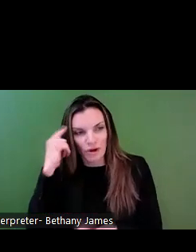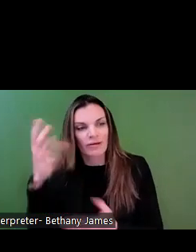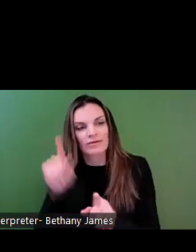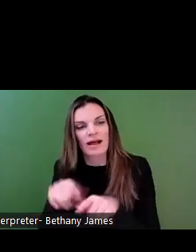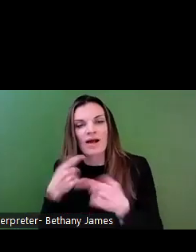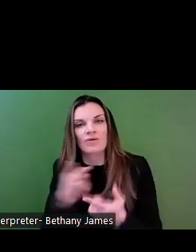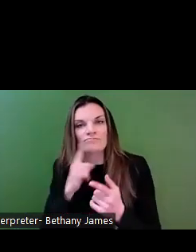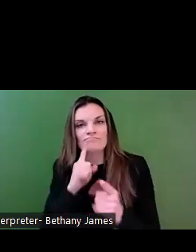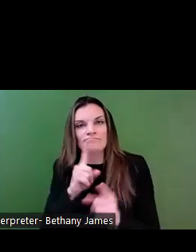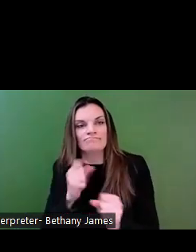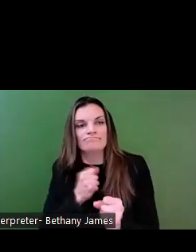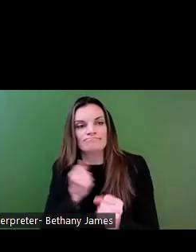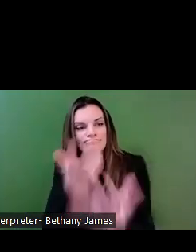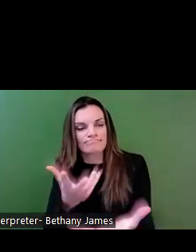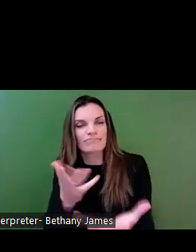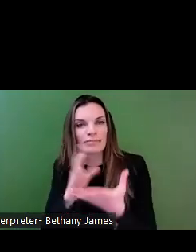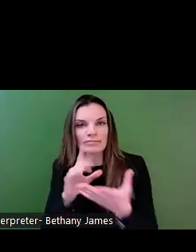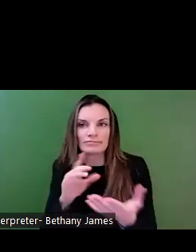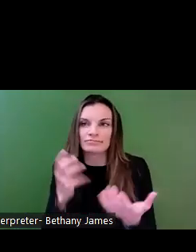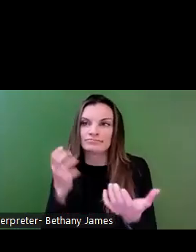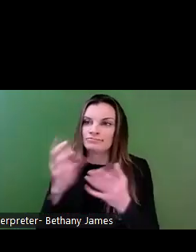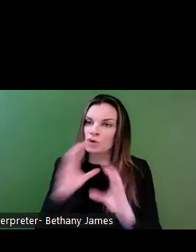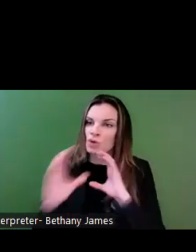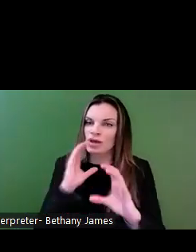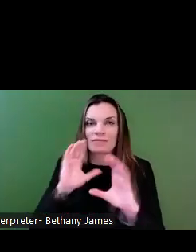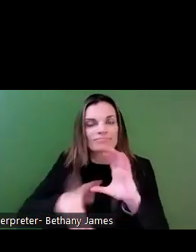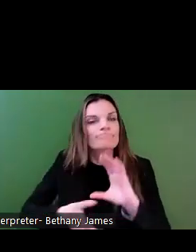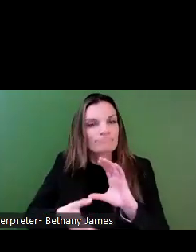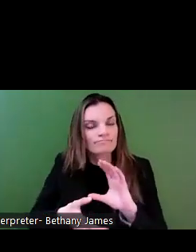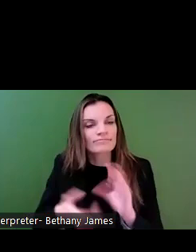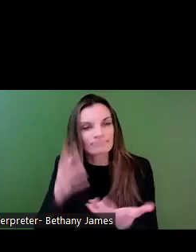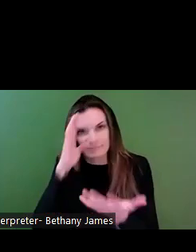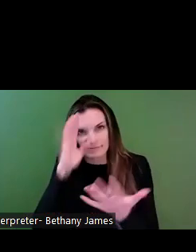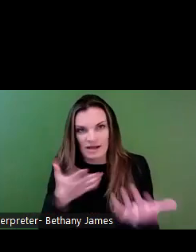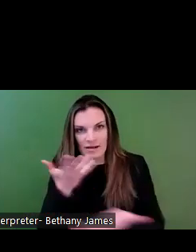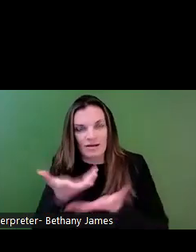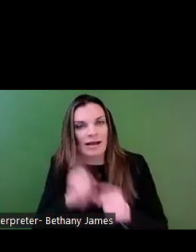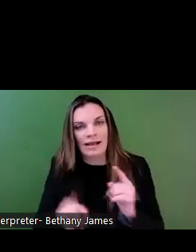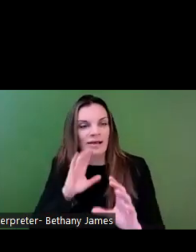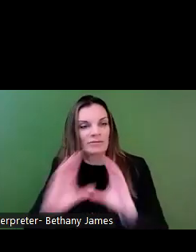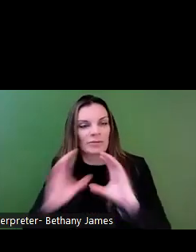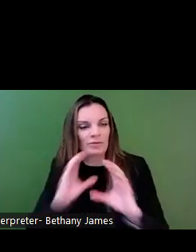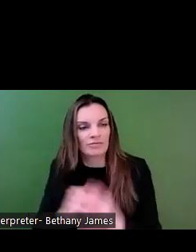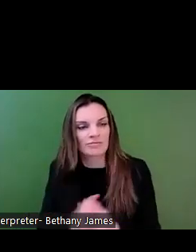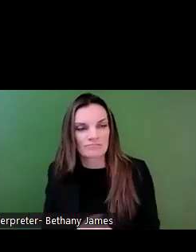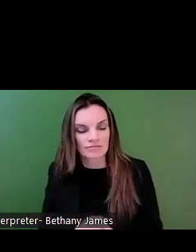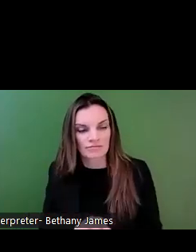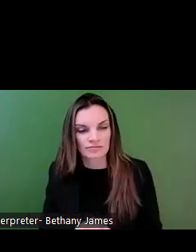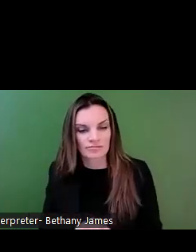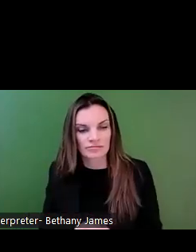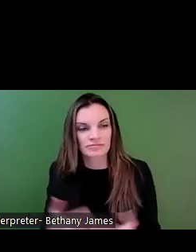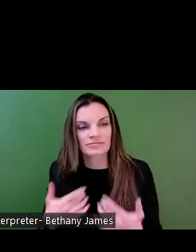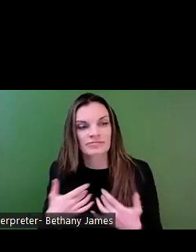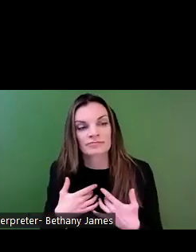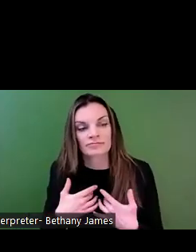patients have some form of speech problem immediately after a stroke. Typical speech and language impairments arising from stroke can be